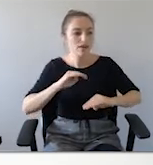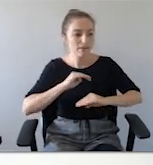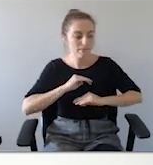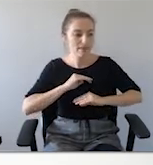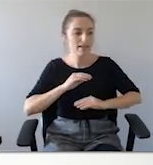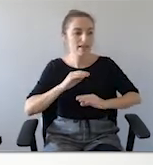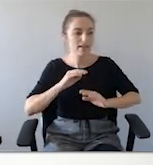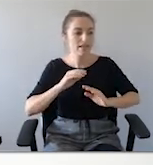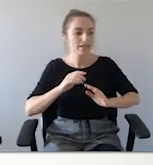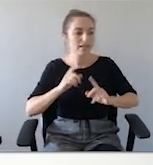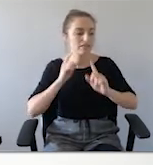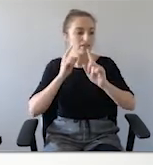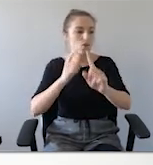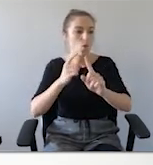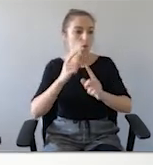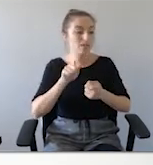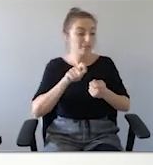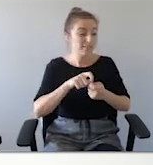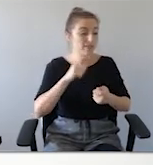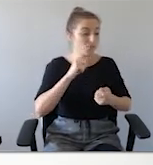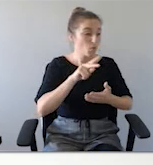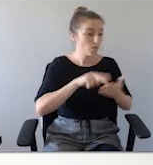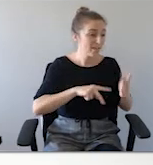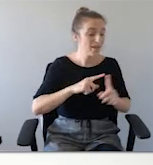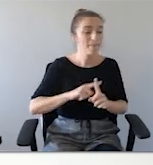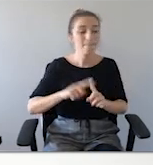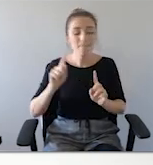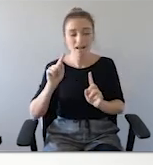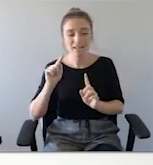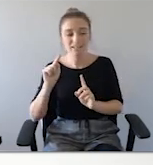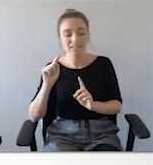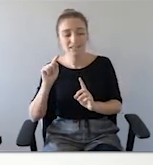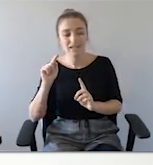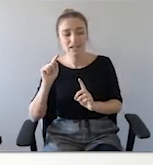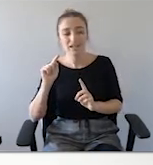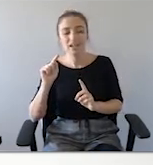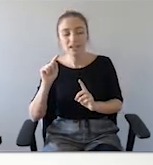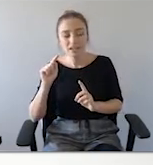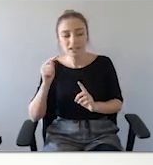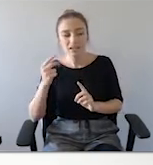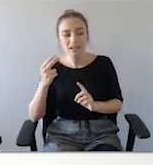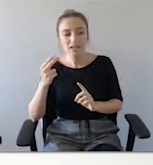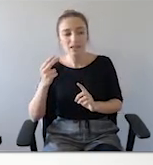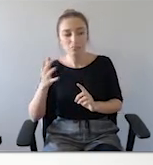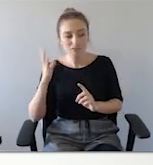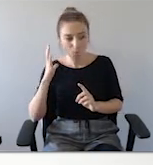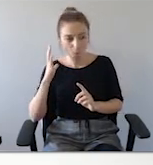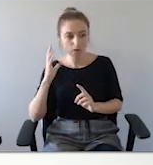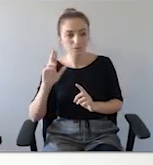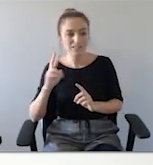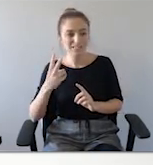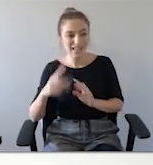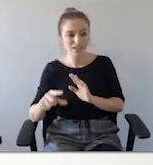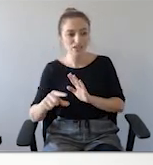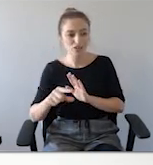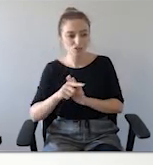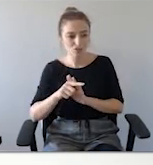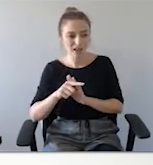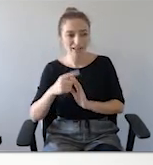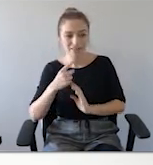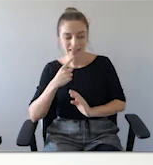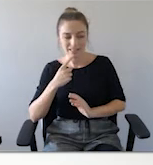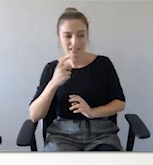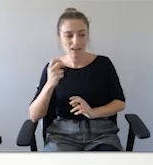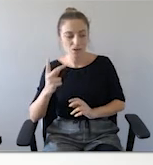reading, but he was in second grade, and they said, okay, well, we're going to move him down